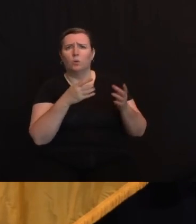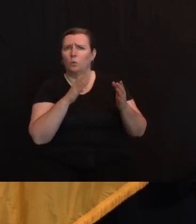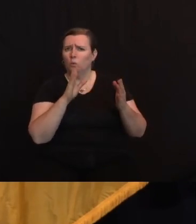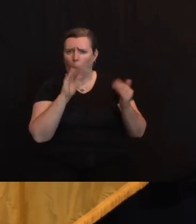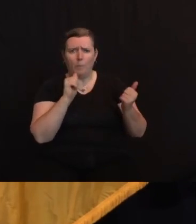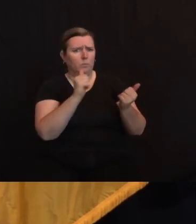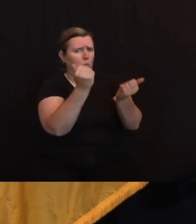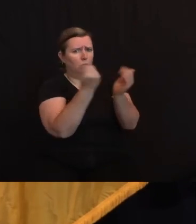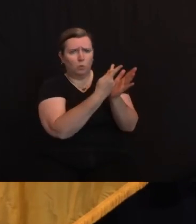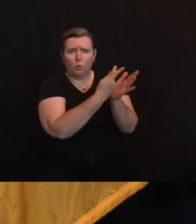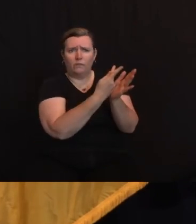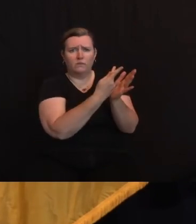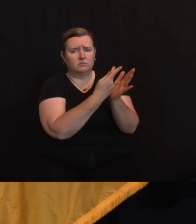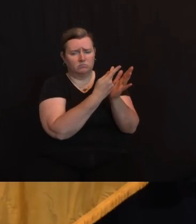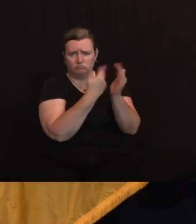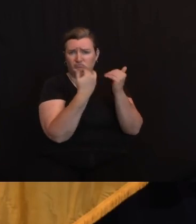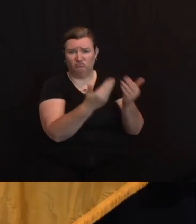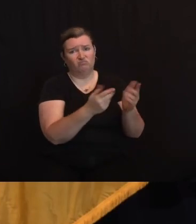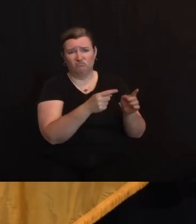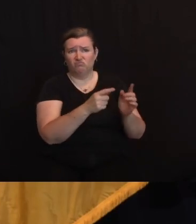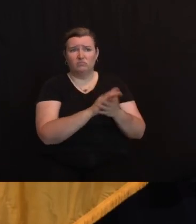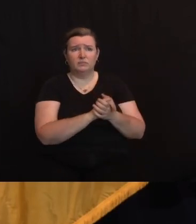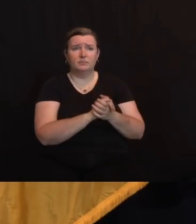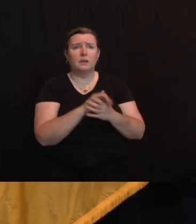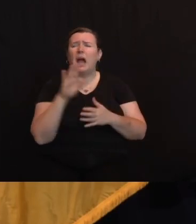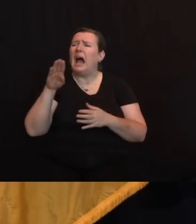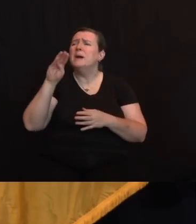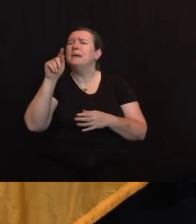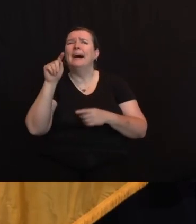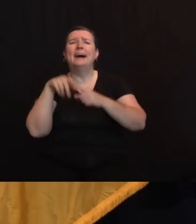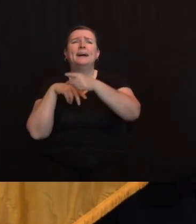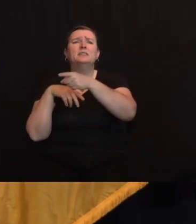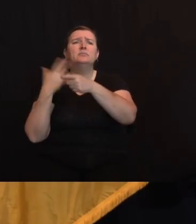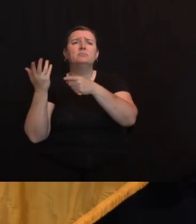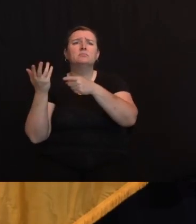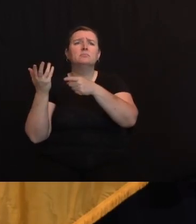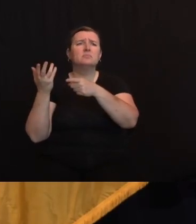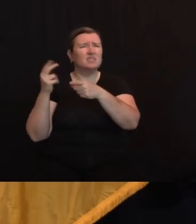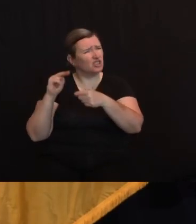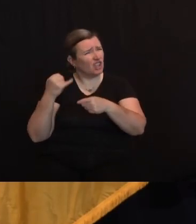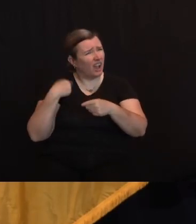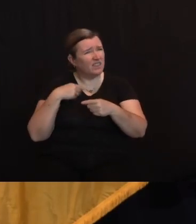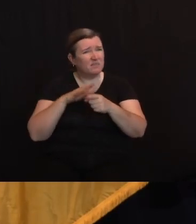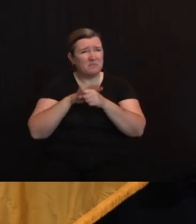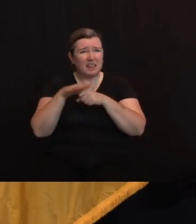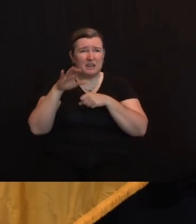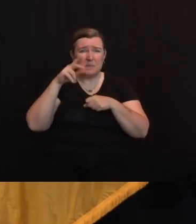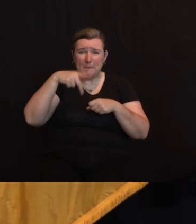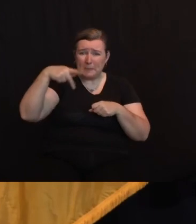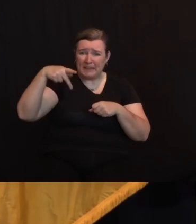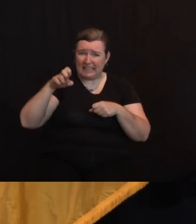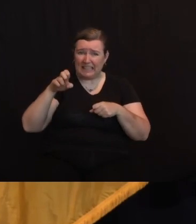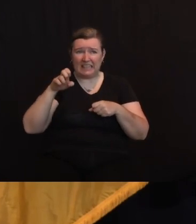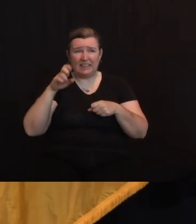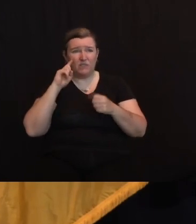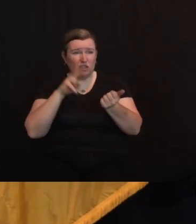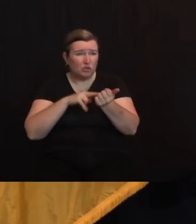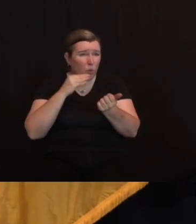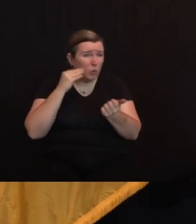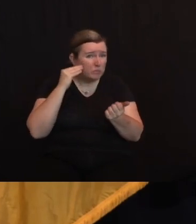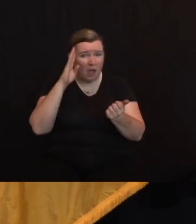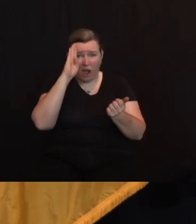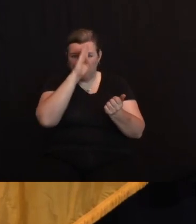you? Doing well, thank you. Governor, how well stocked is the state on PPE for nursing homes and hospitals? Does the state have sufficient amount